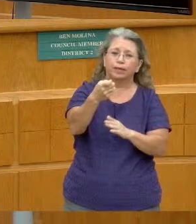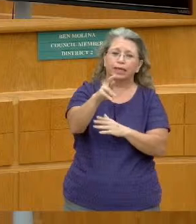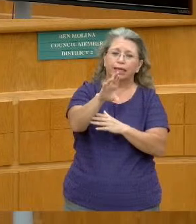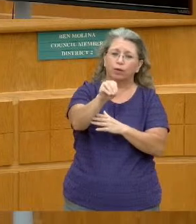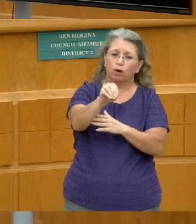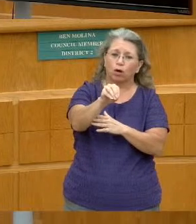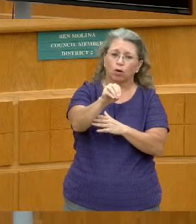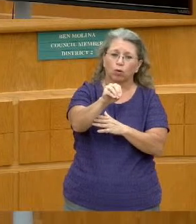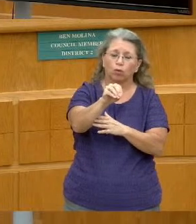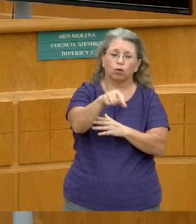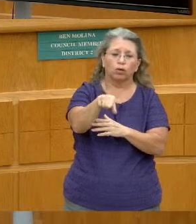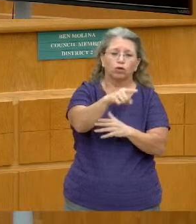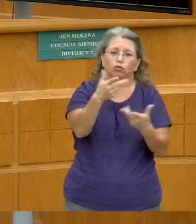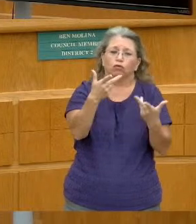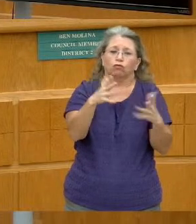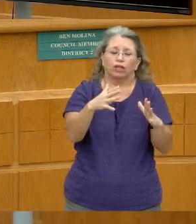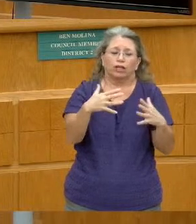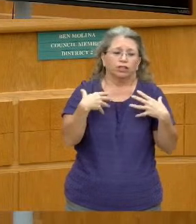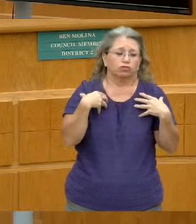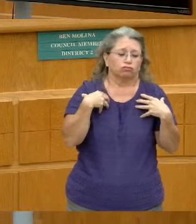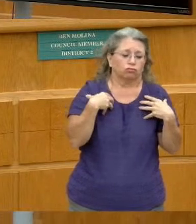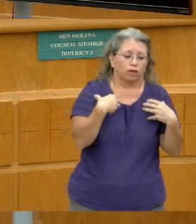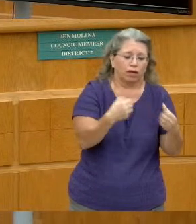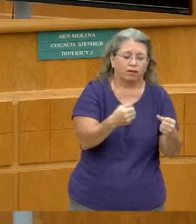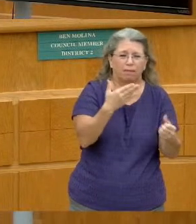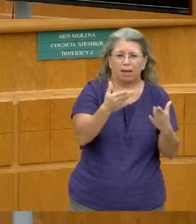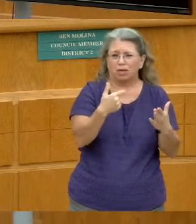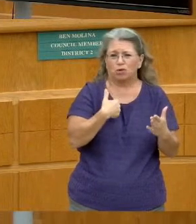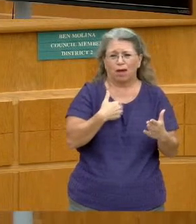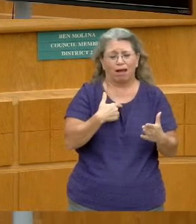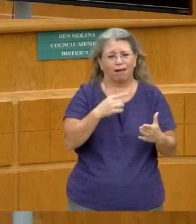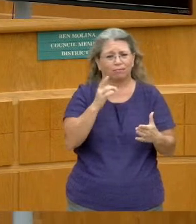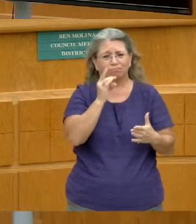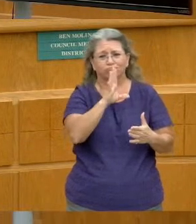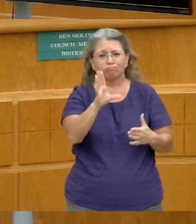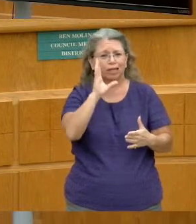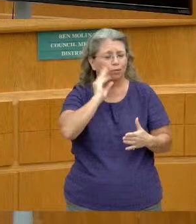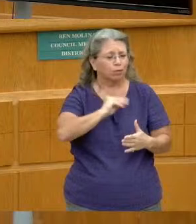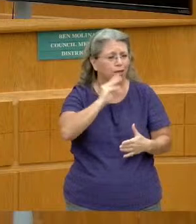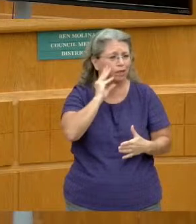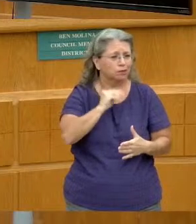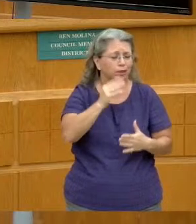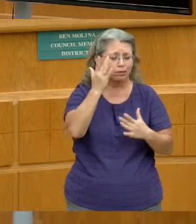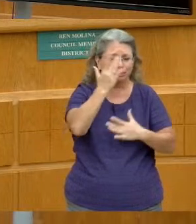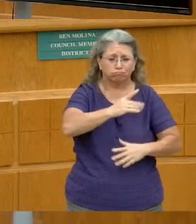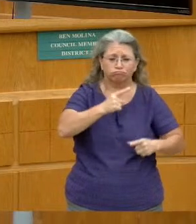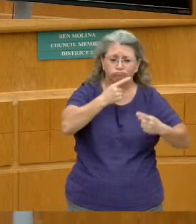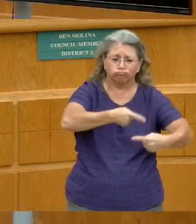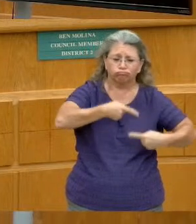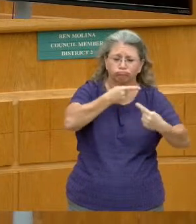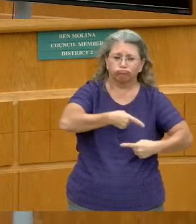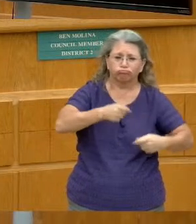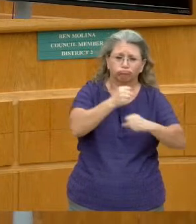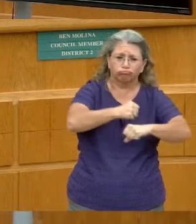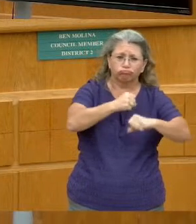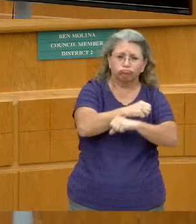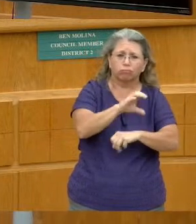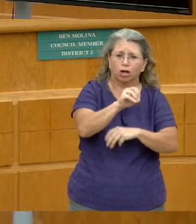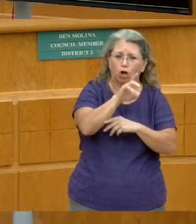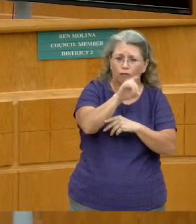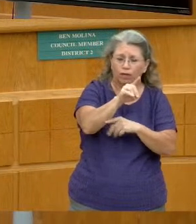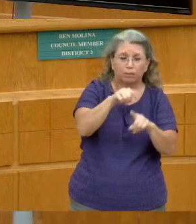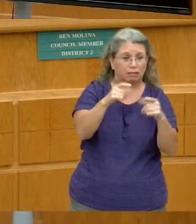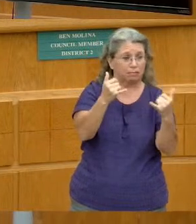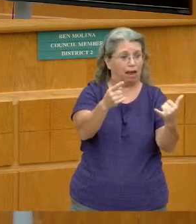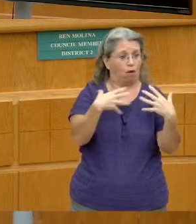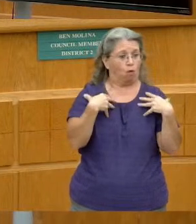you that recovered, you might have had a terrible time with COVID, and now you're completely well. And those of you that were completely asymptomatic